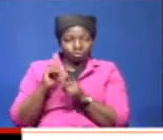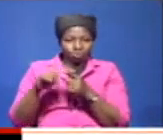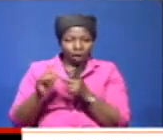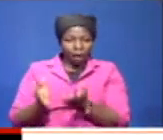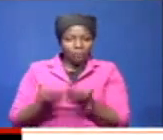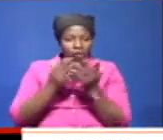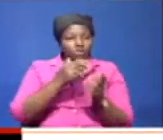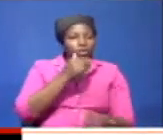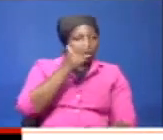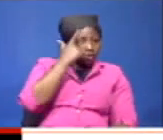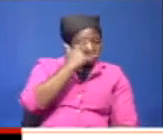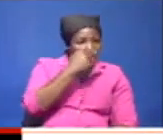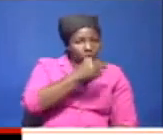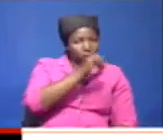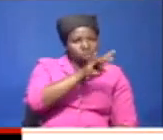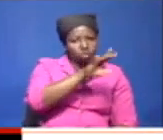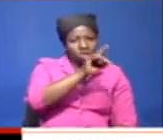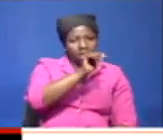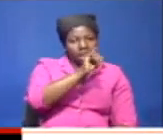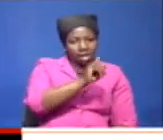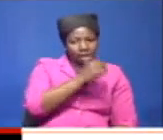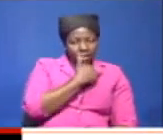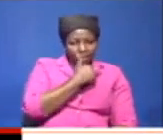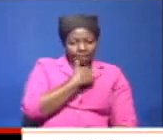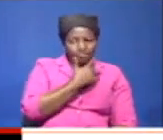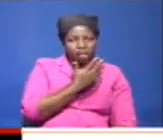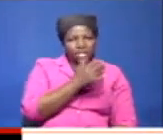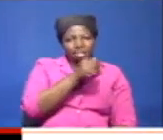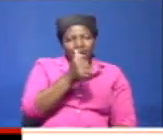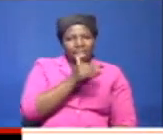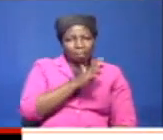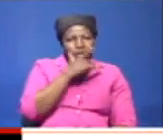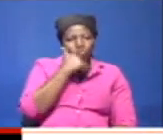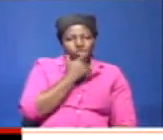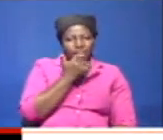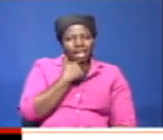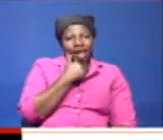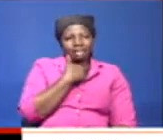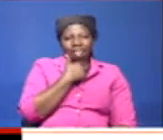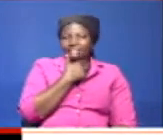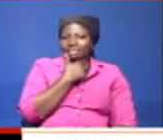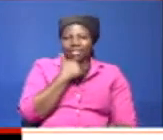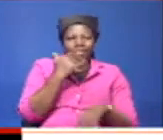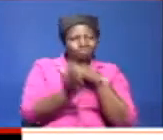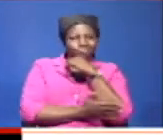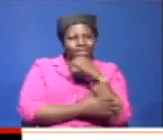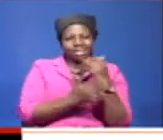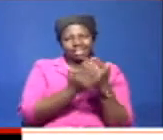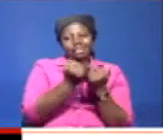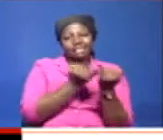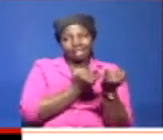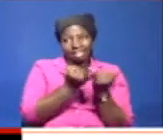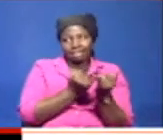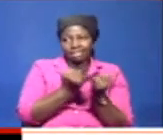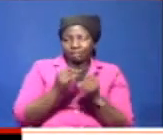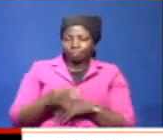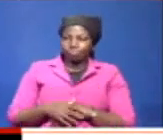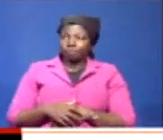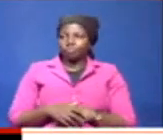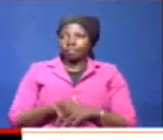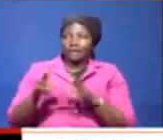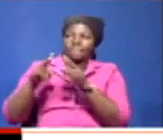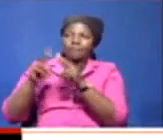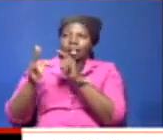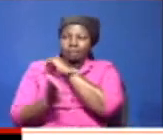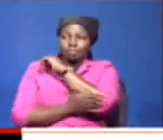one, Thierry Neuville. He had a dramatic Saturday. Neuville, very bad luck. Stage 2, loss